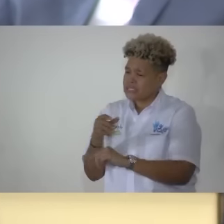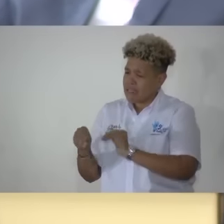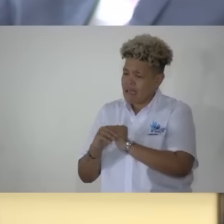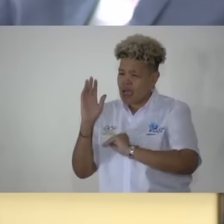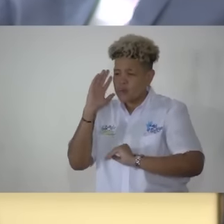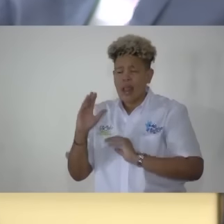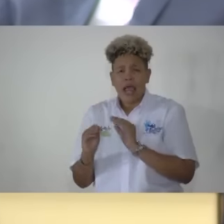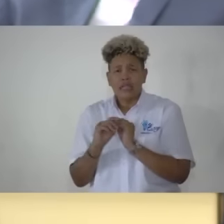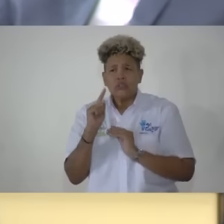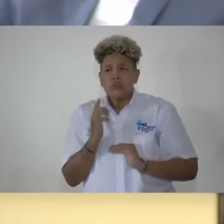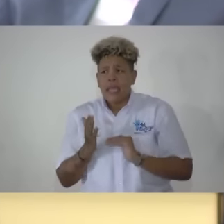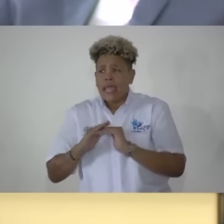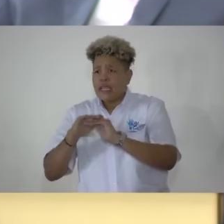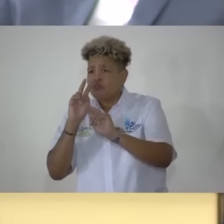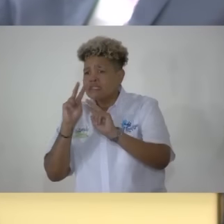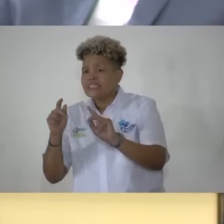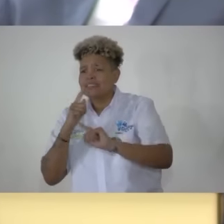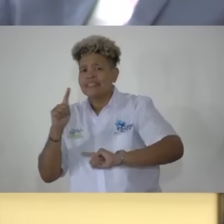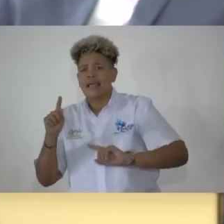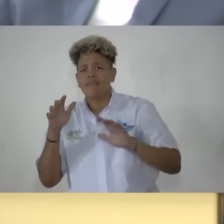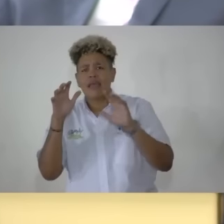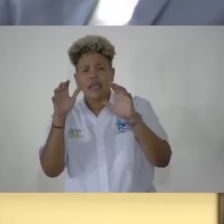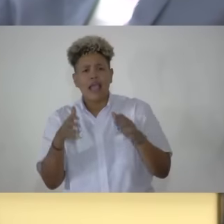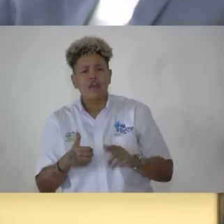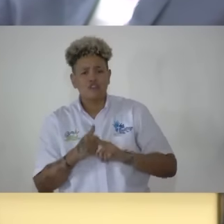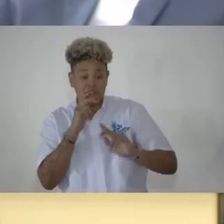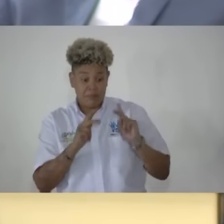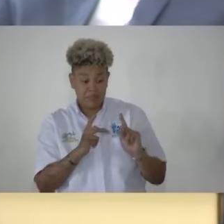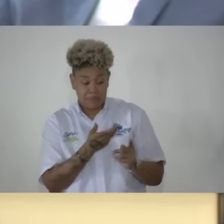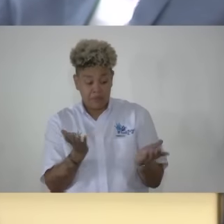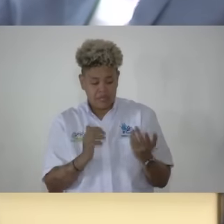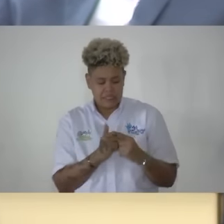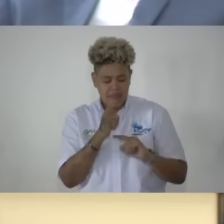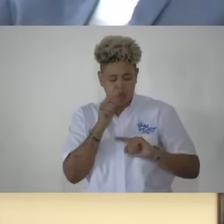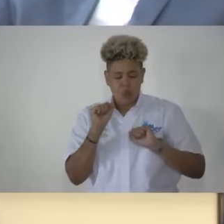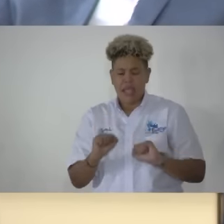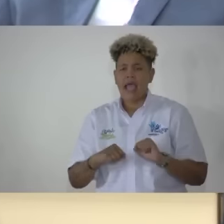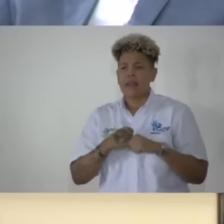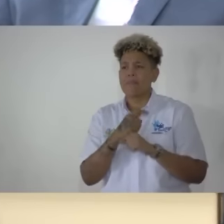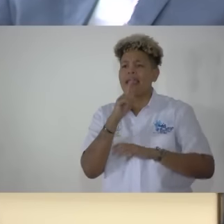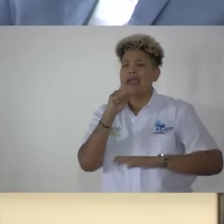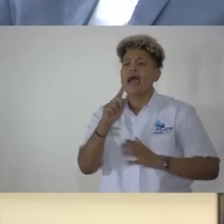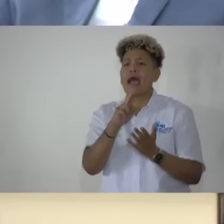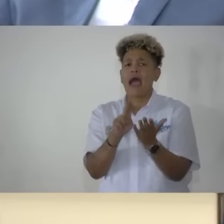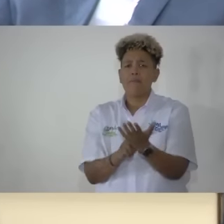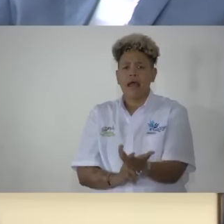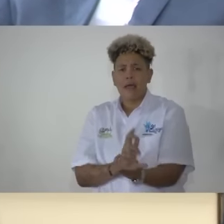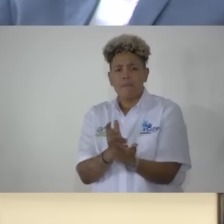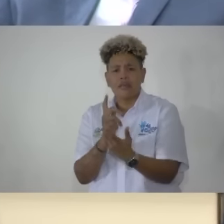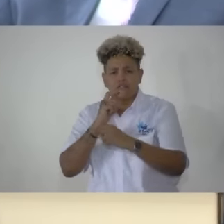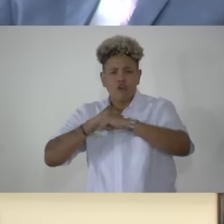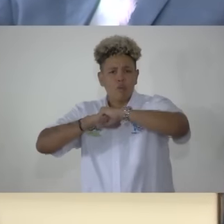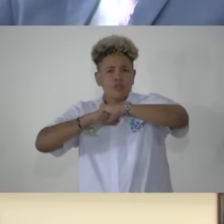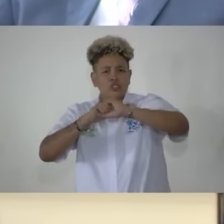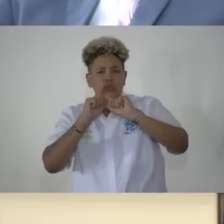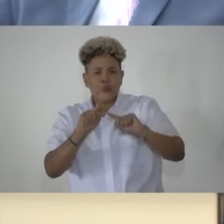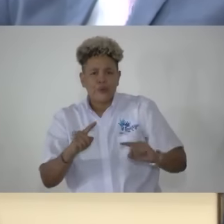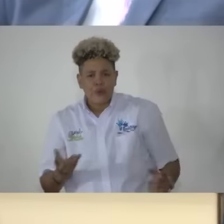will also increase the categories of persons who can make an application for a protection